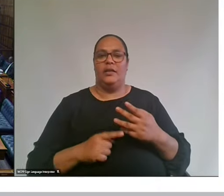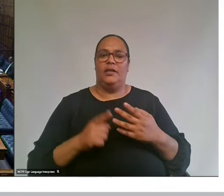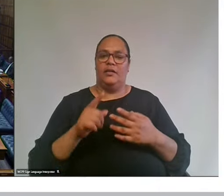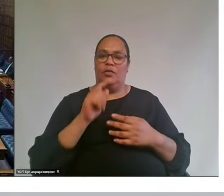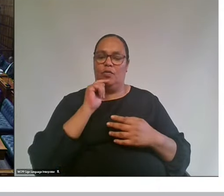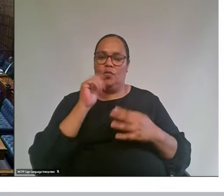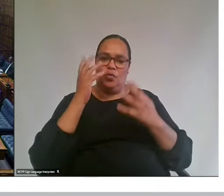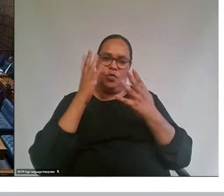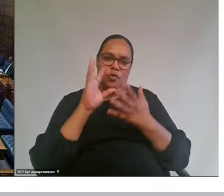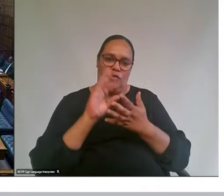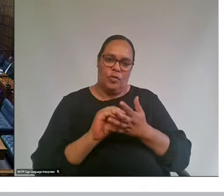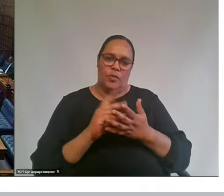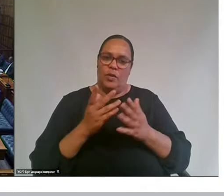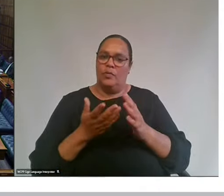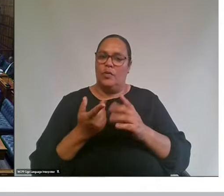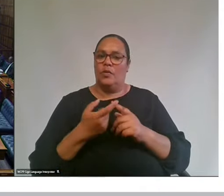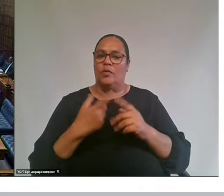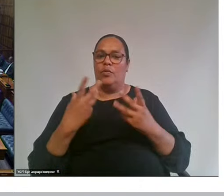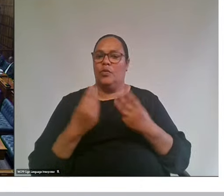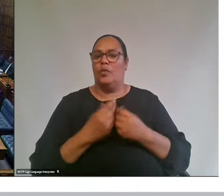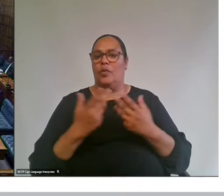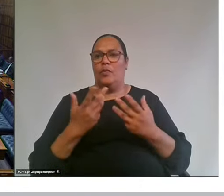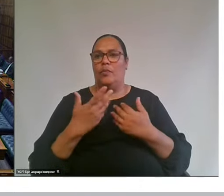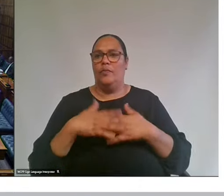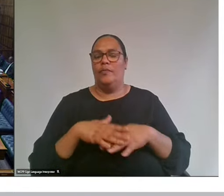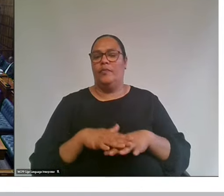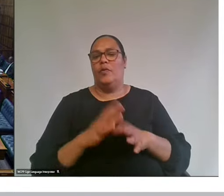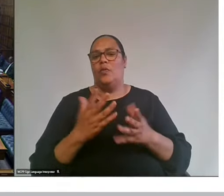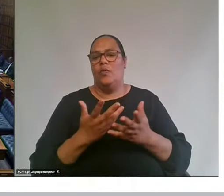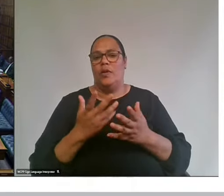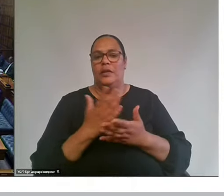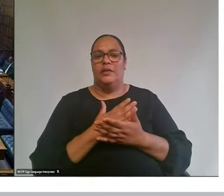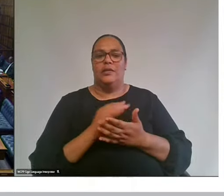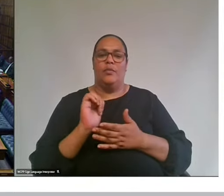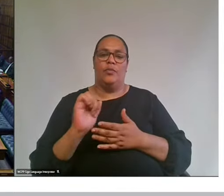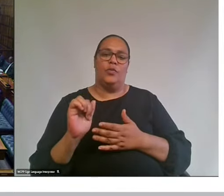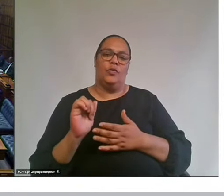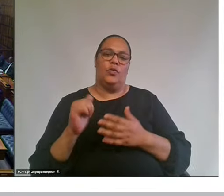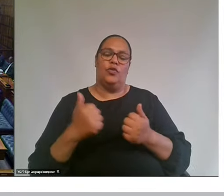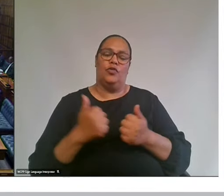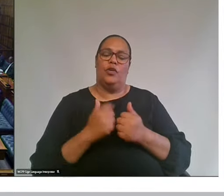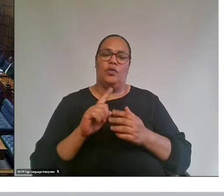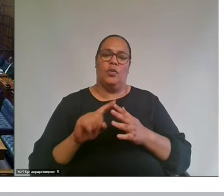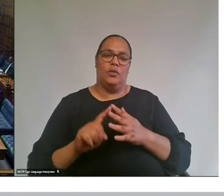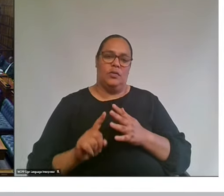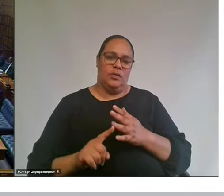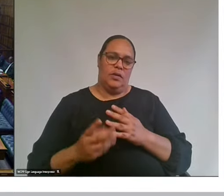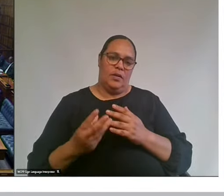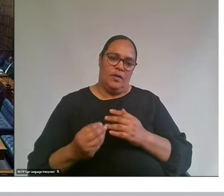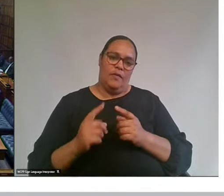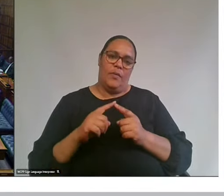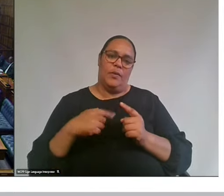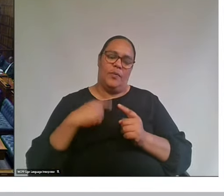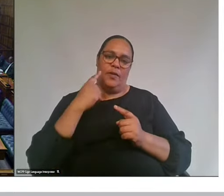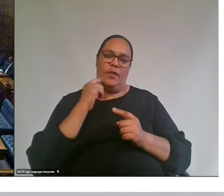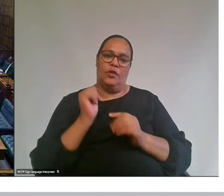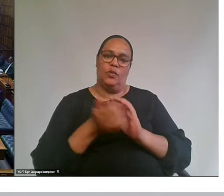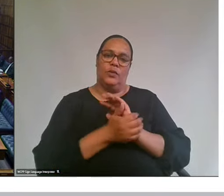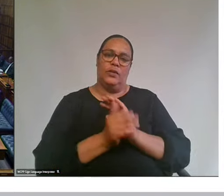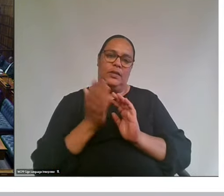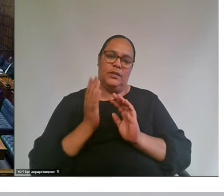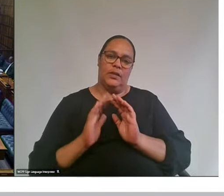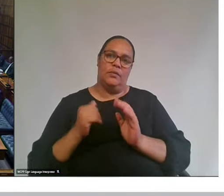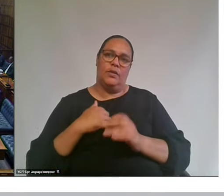conception when is it going to come to come to stream what are some of the some of the challenges and I think on the skill side